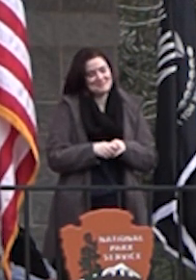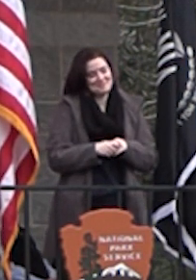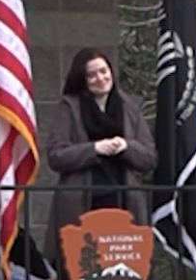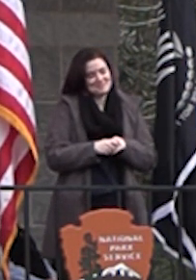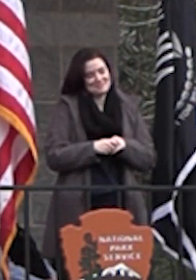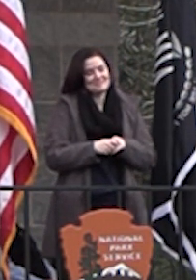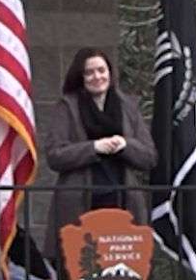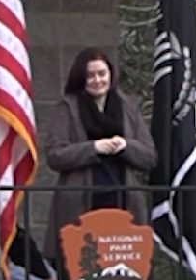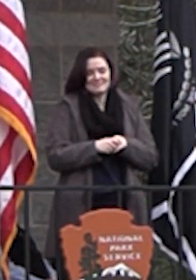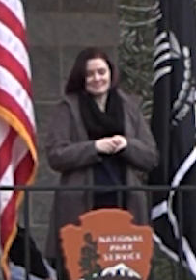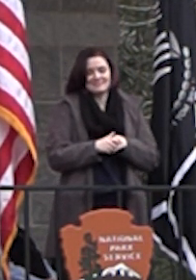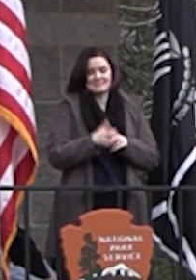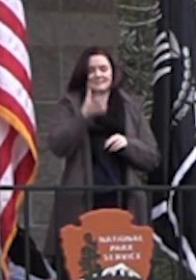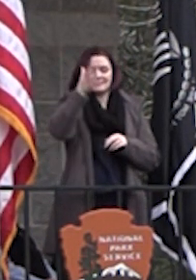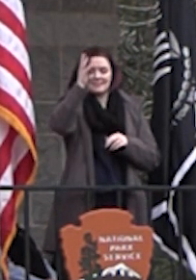God bless America,